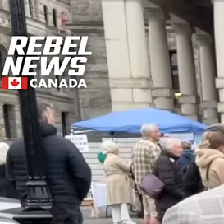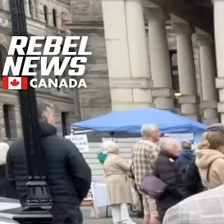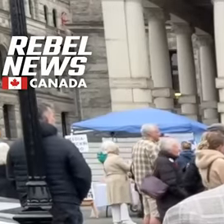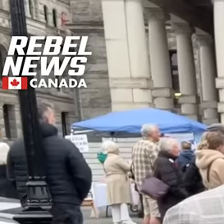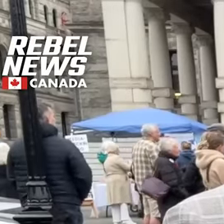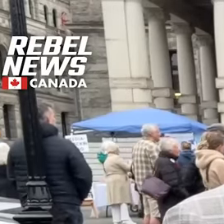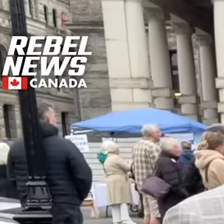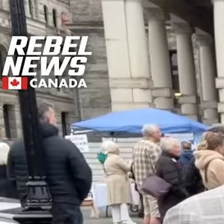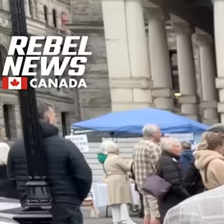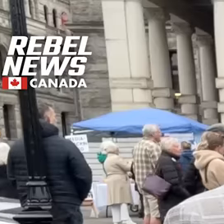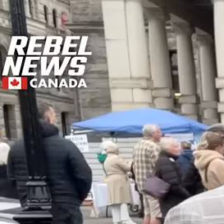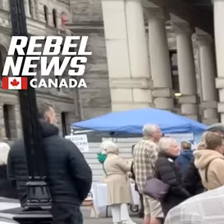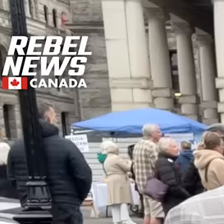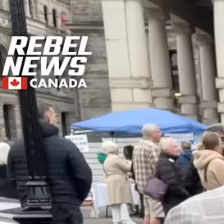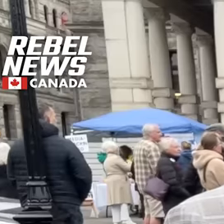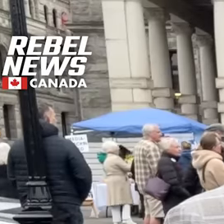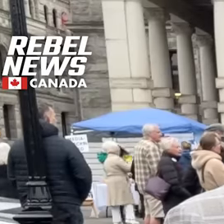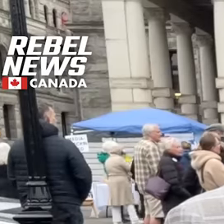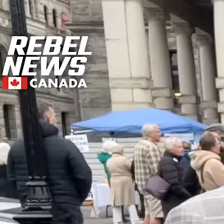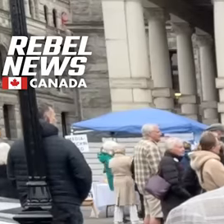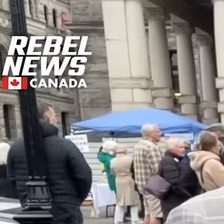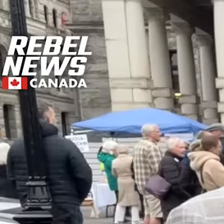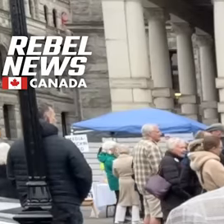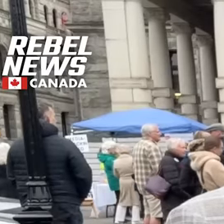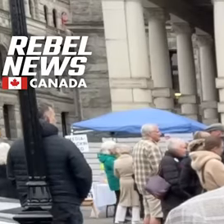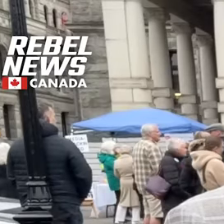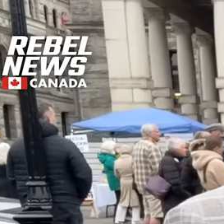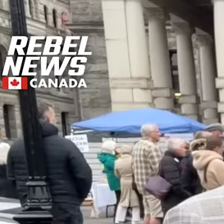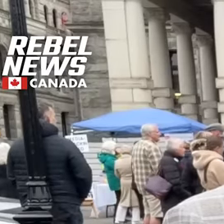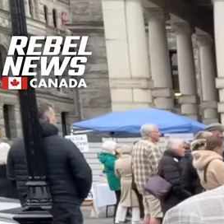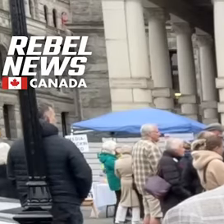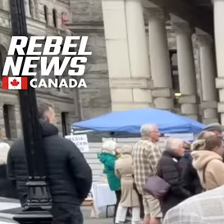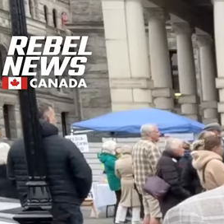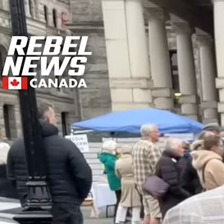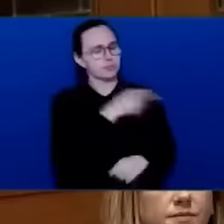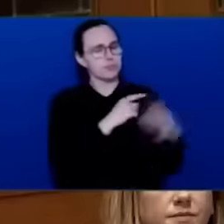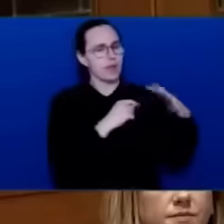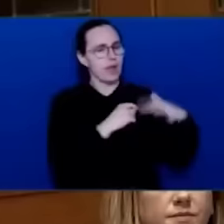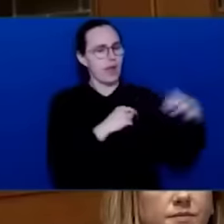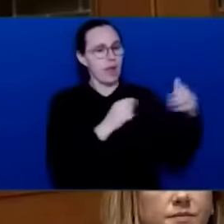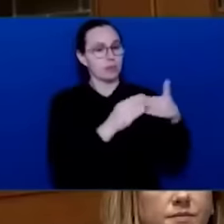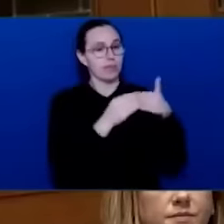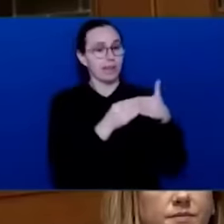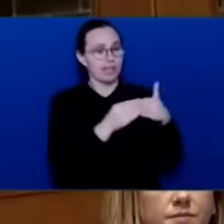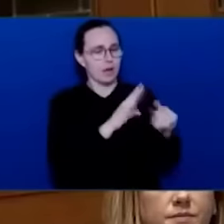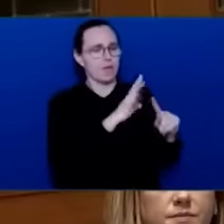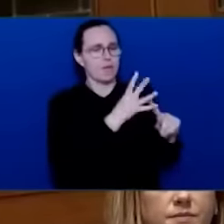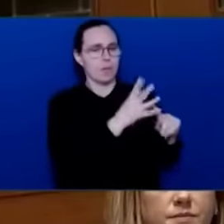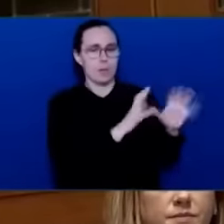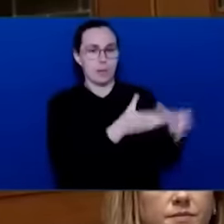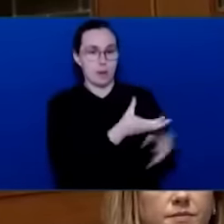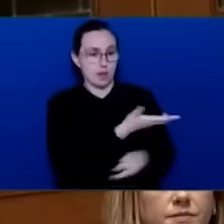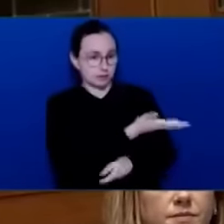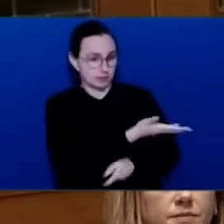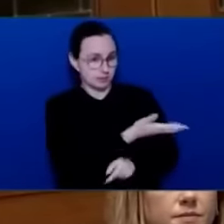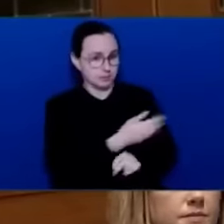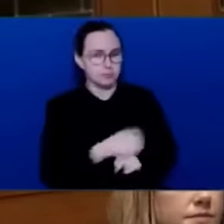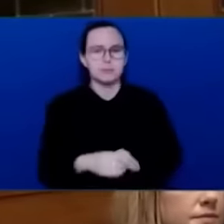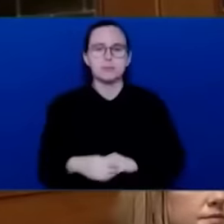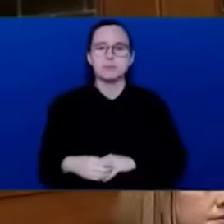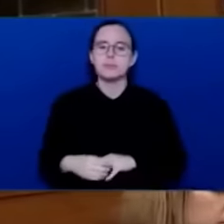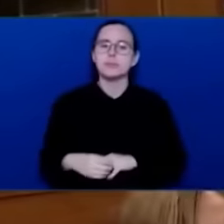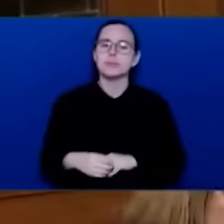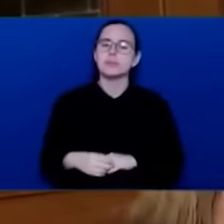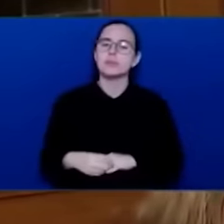and subscribers, but let's take a look at the reaction you got in the house when you brought it up. During the COVID-19 crisis, everyday